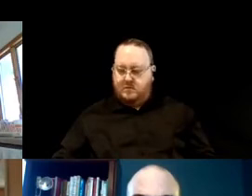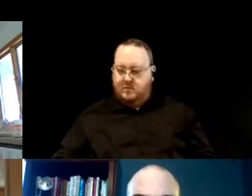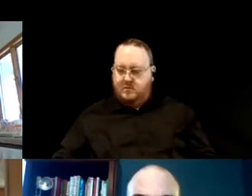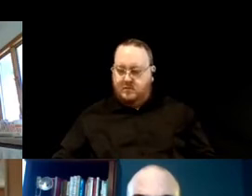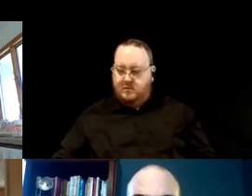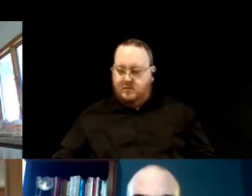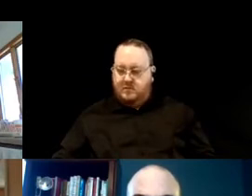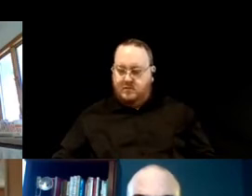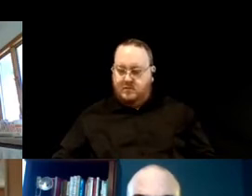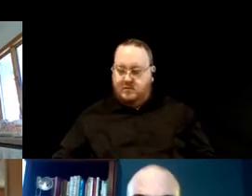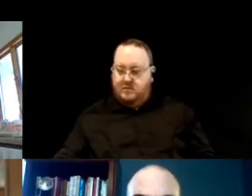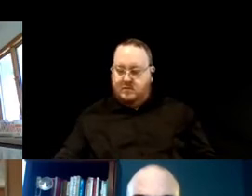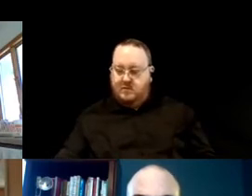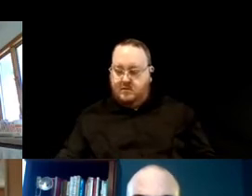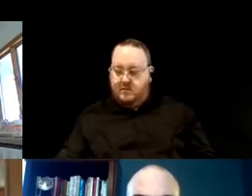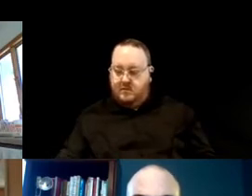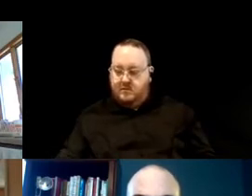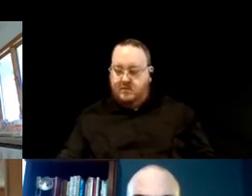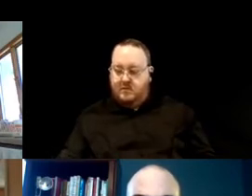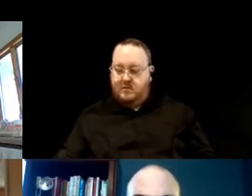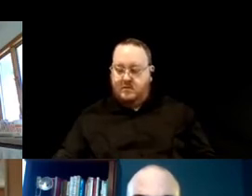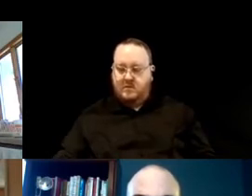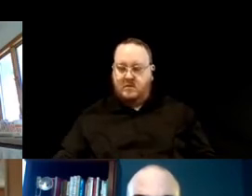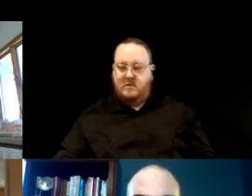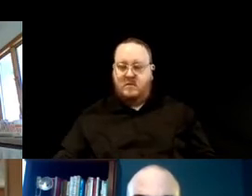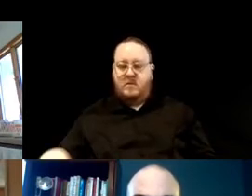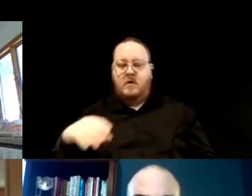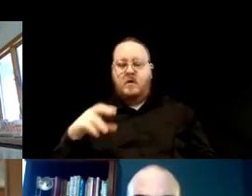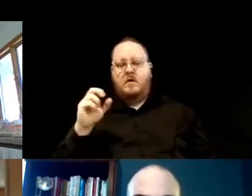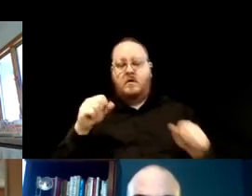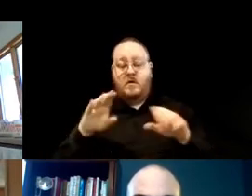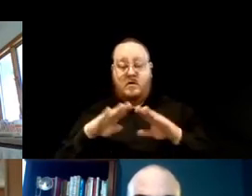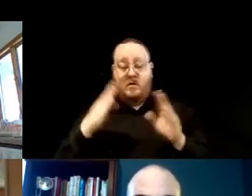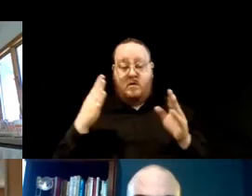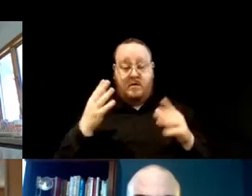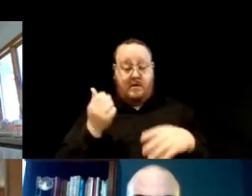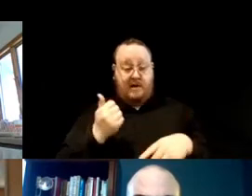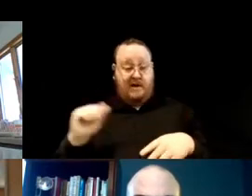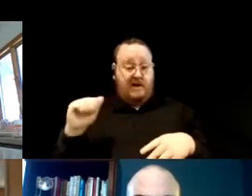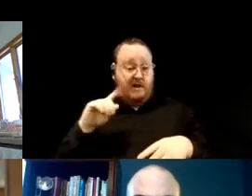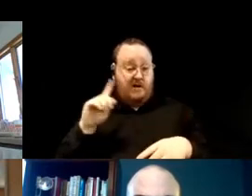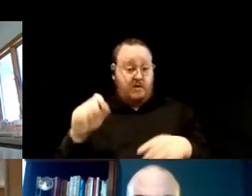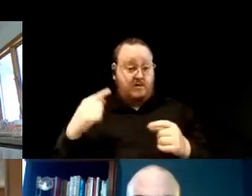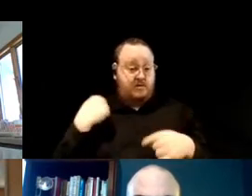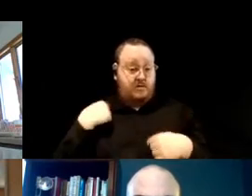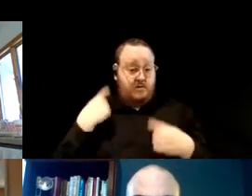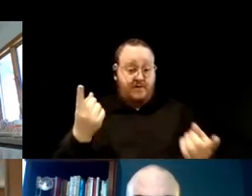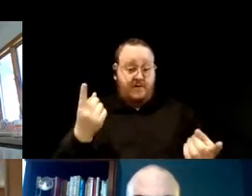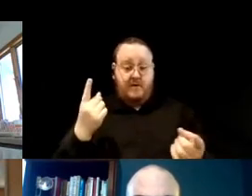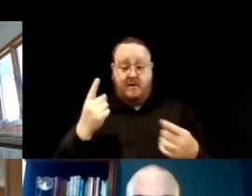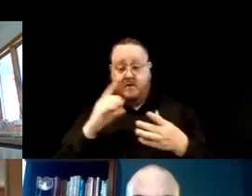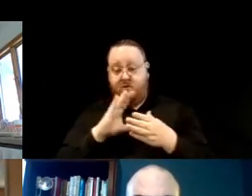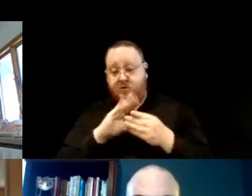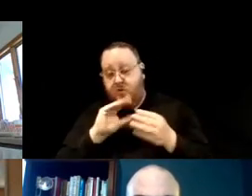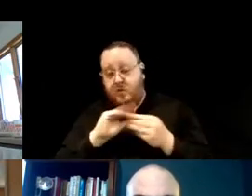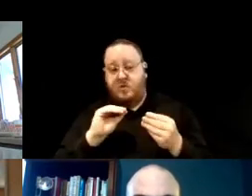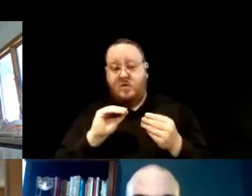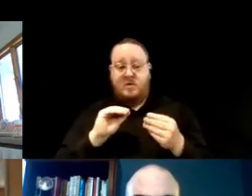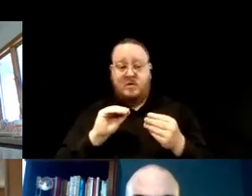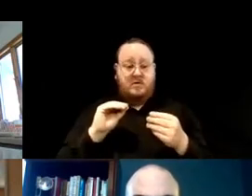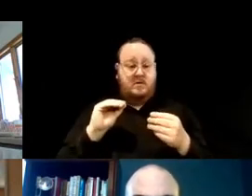So you can open that up. Does anyone have any questions, comments? Anybody have any stories about using Zoom or